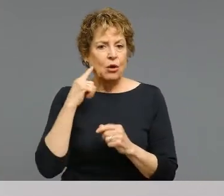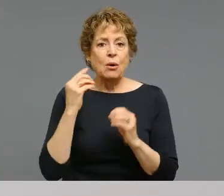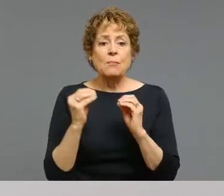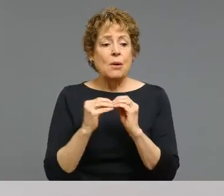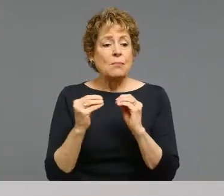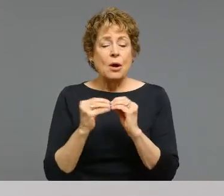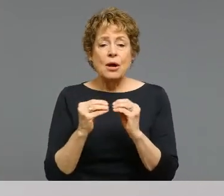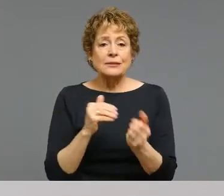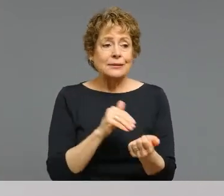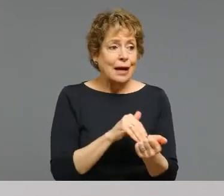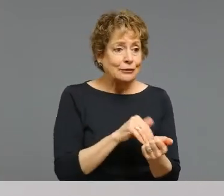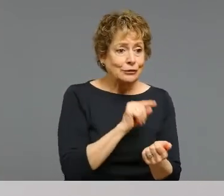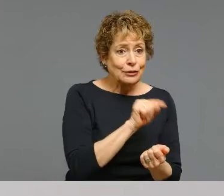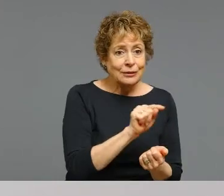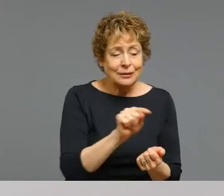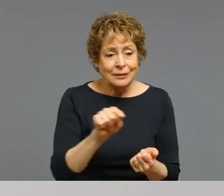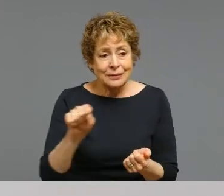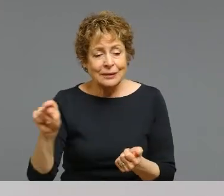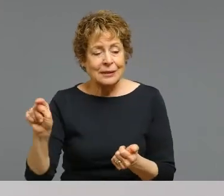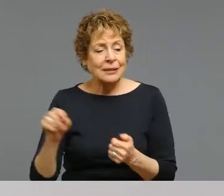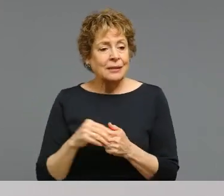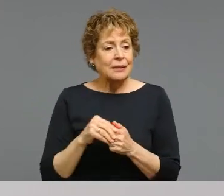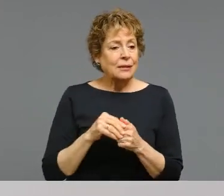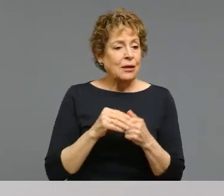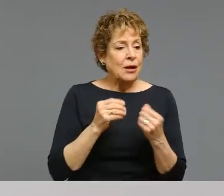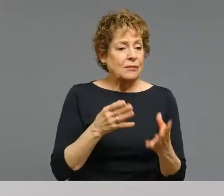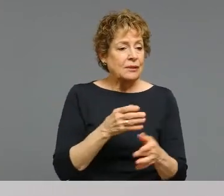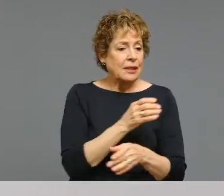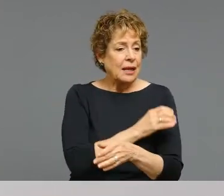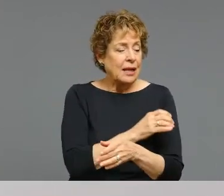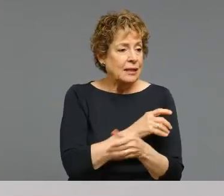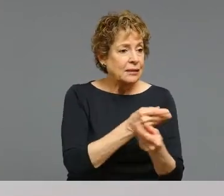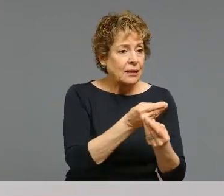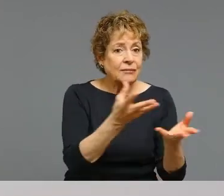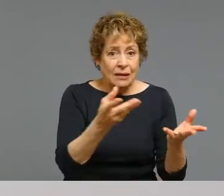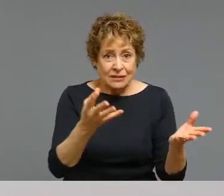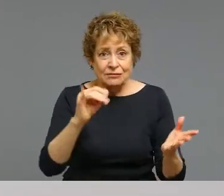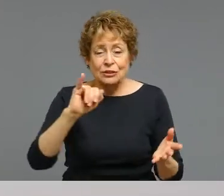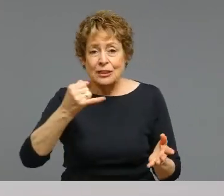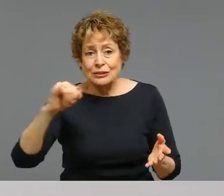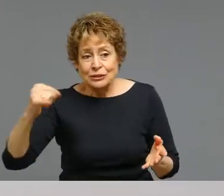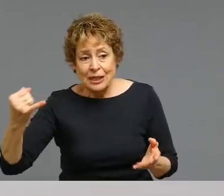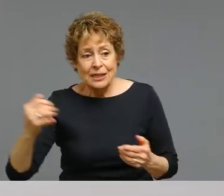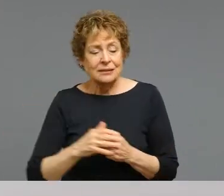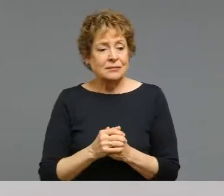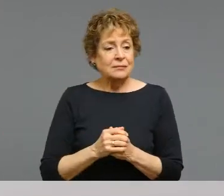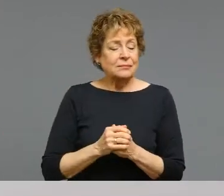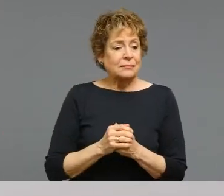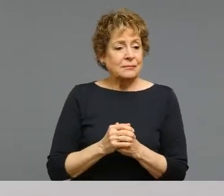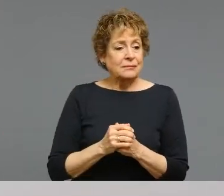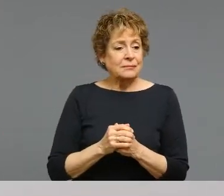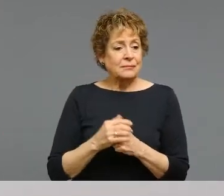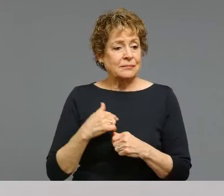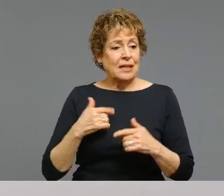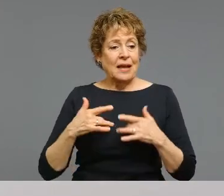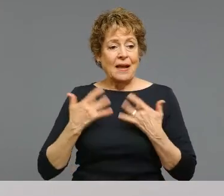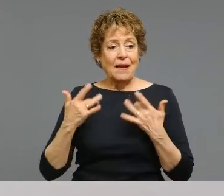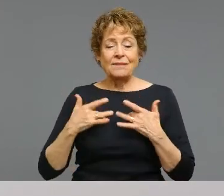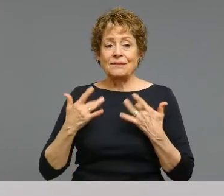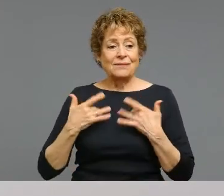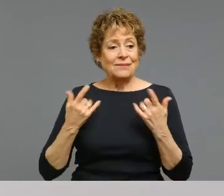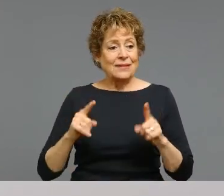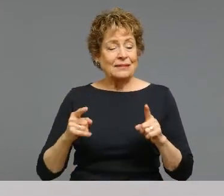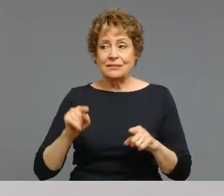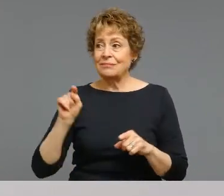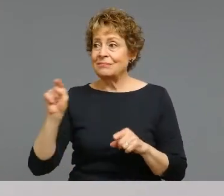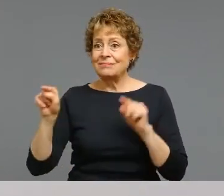using the Johnson & Johnson. I think it will be offered at some of our events this weekend. And so we are seeing more